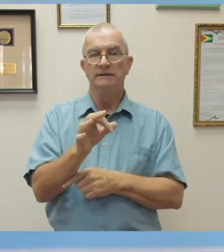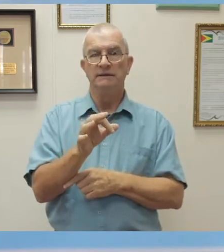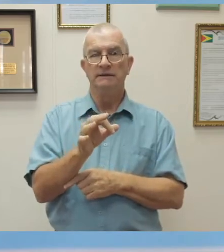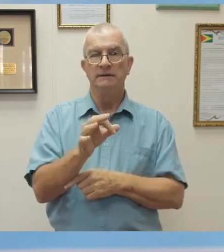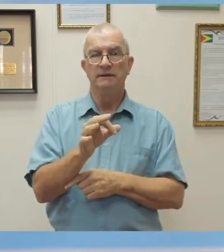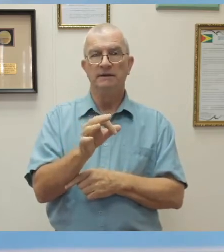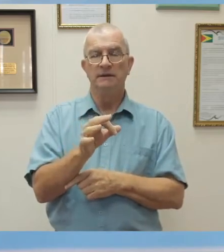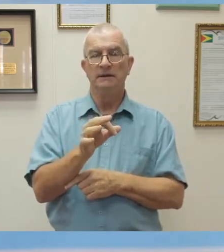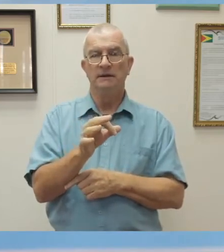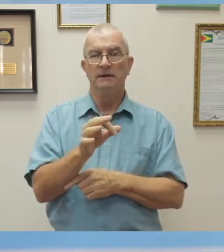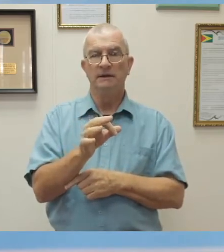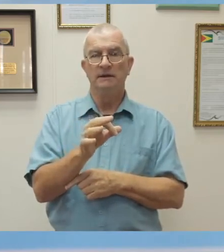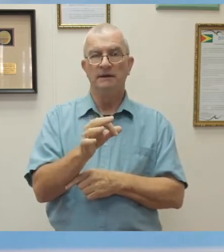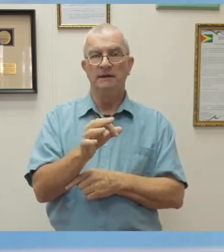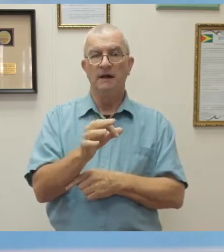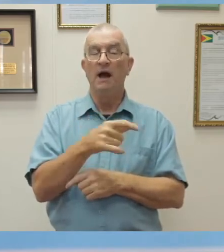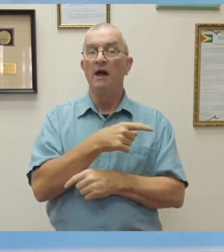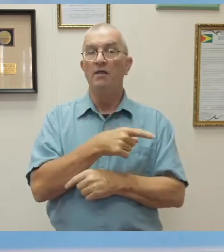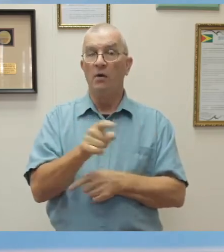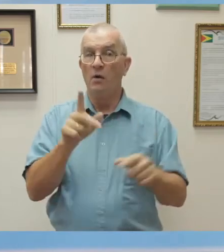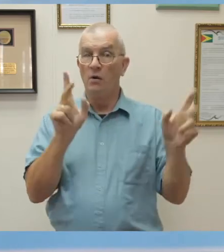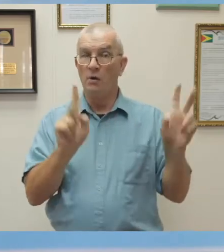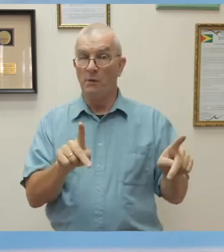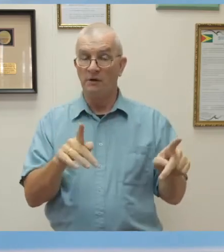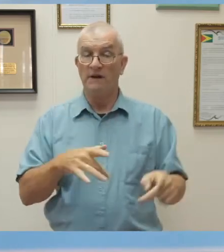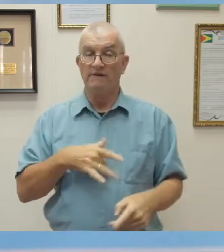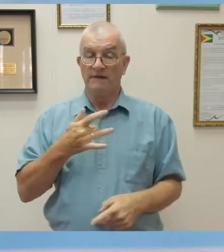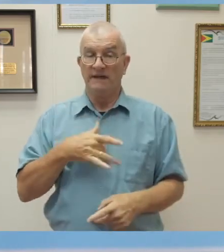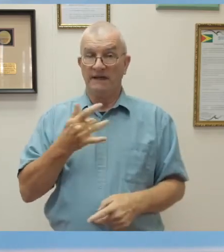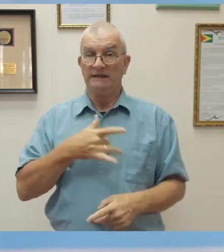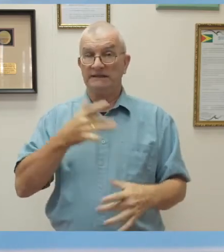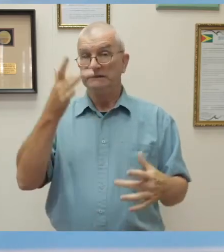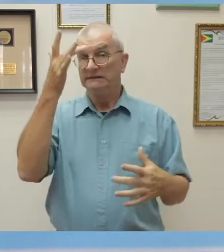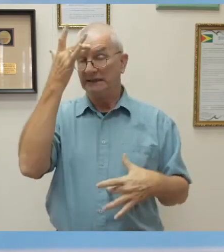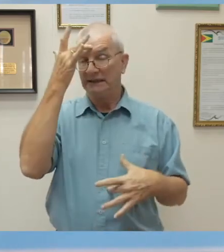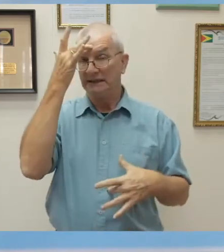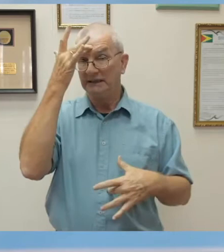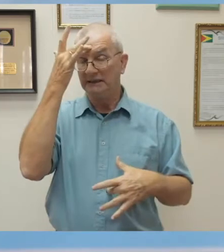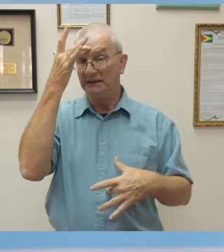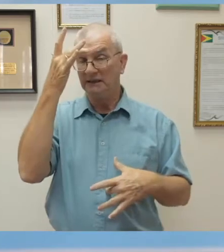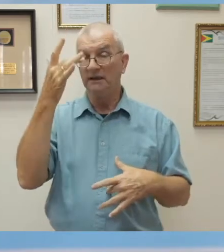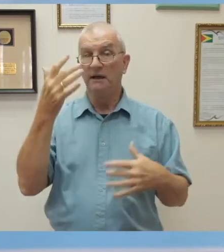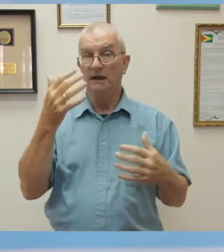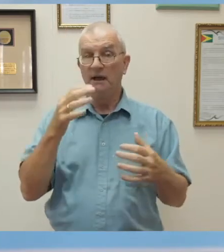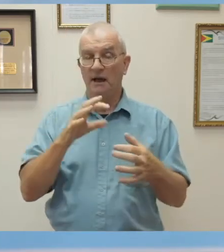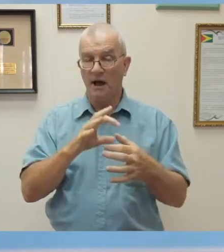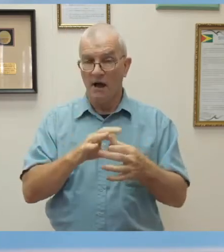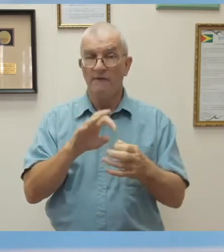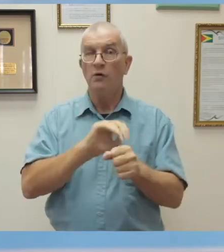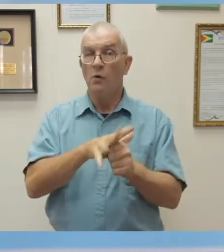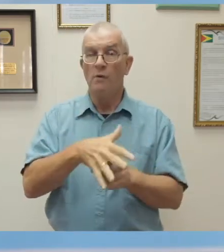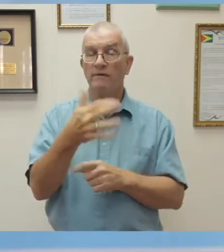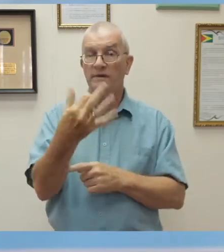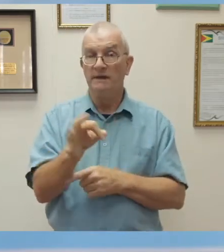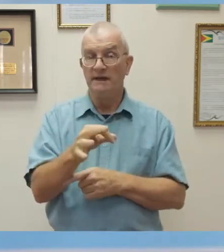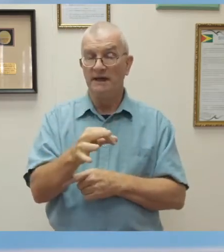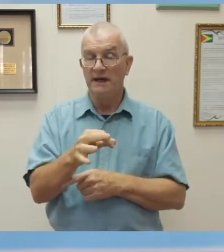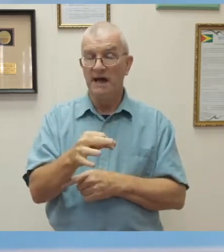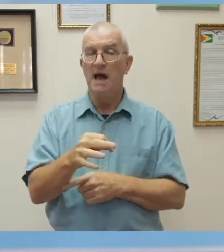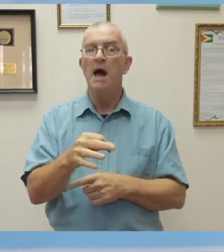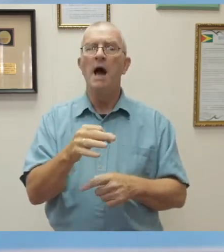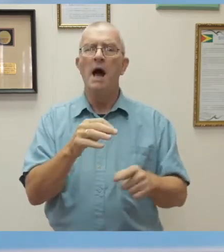communities. Those persons experiencing the signs and symptoms of this disease are